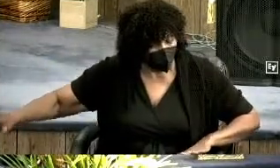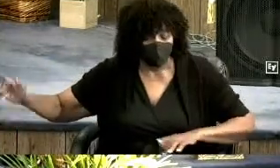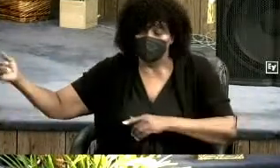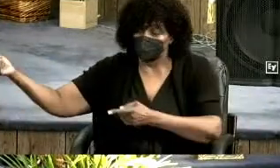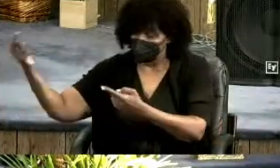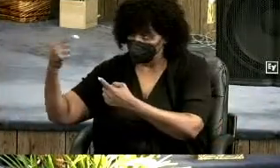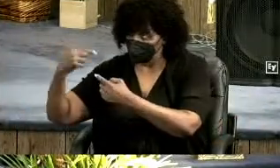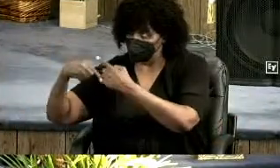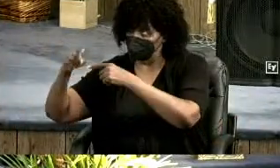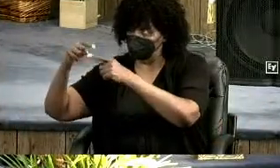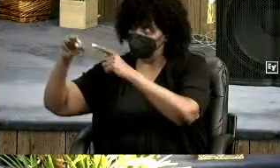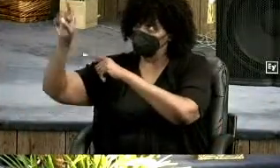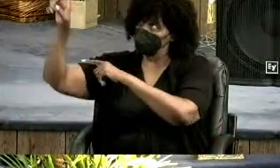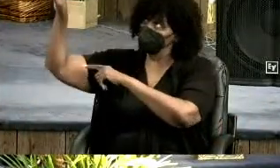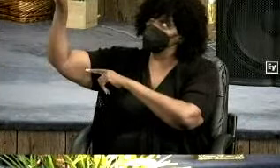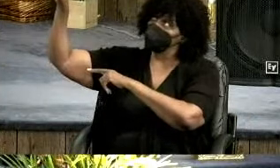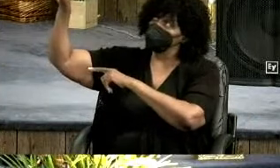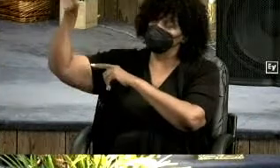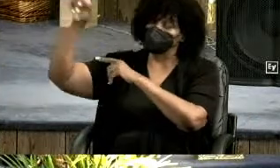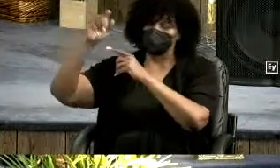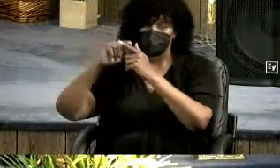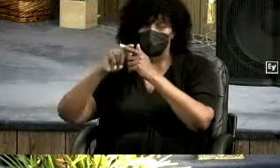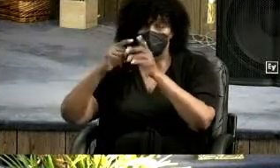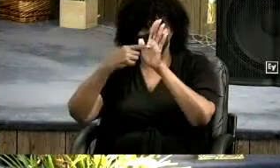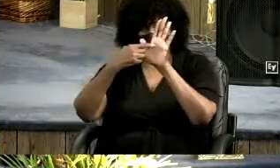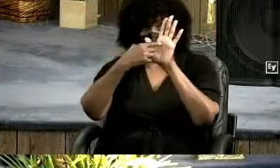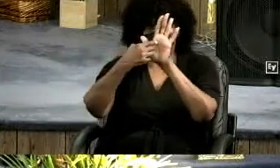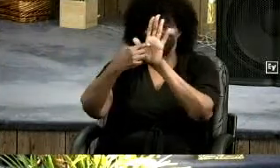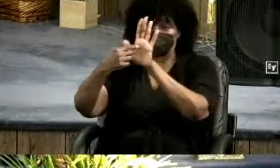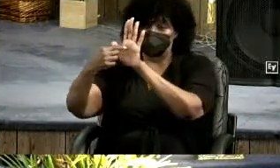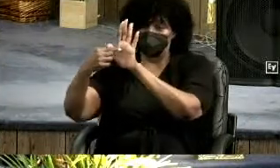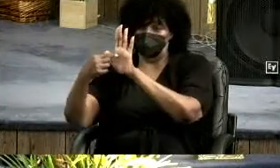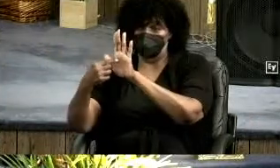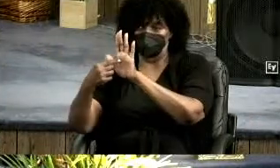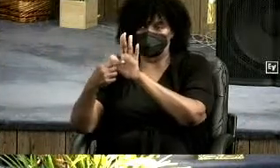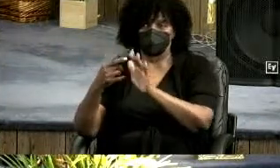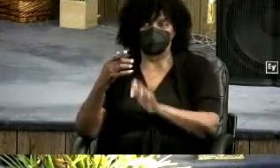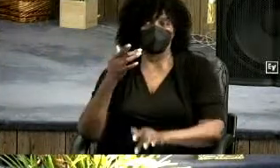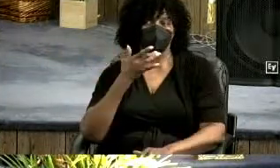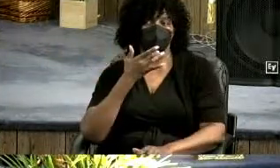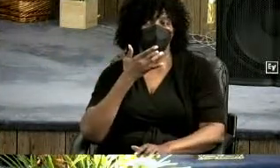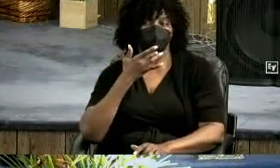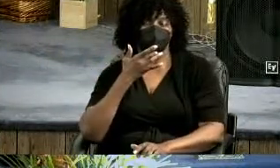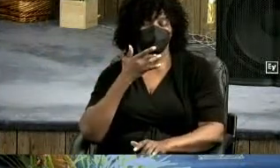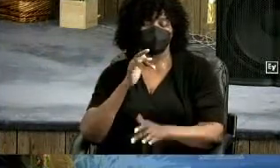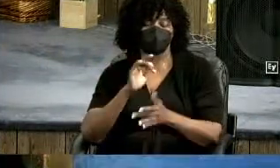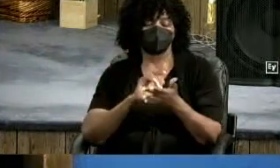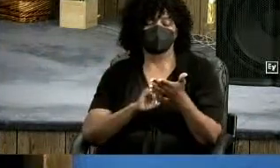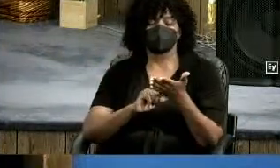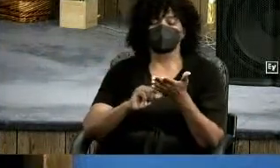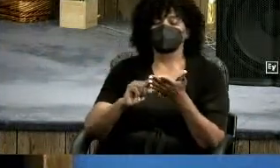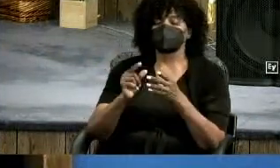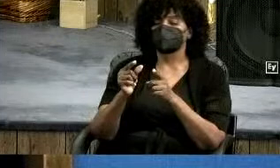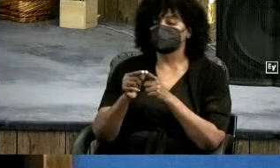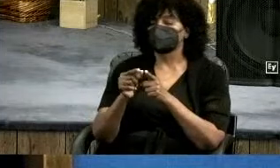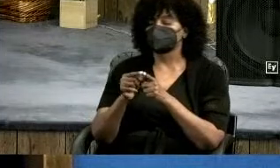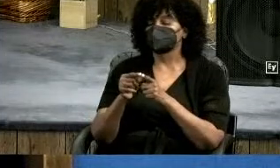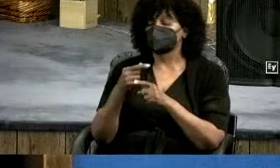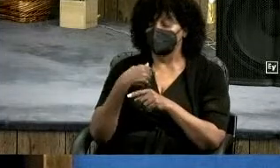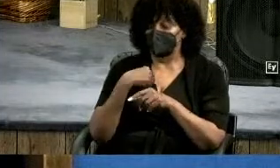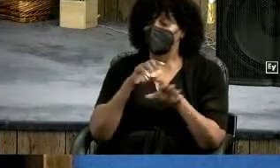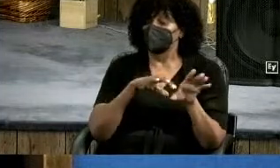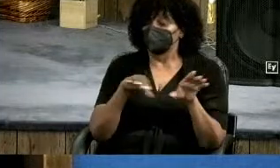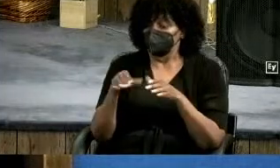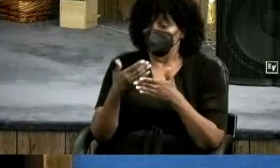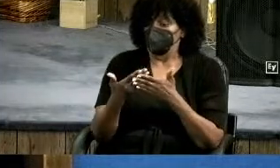me. Now notice, this is why this is my favorite verse here. The Lord said, I've already done it